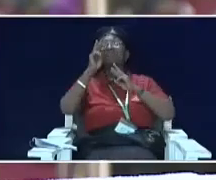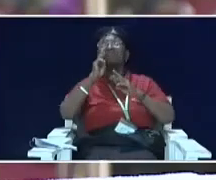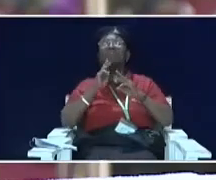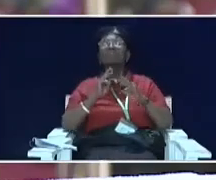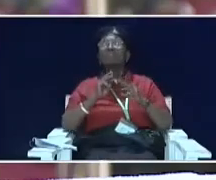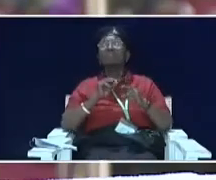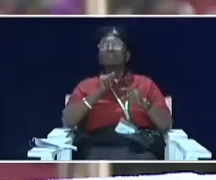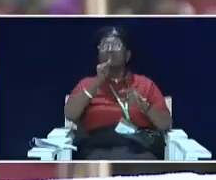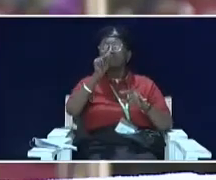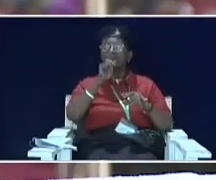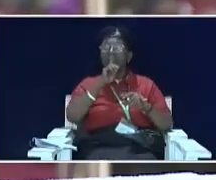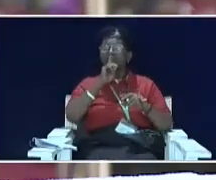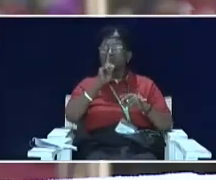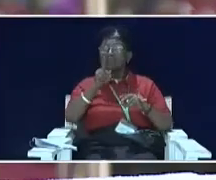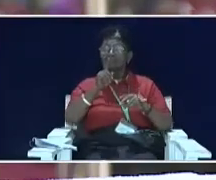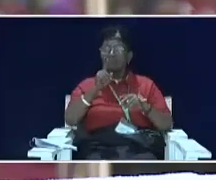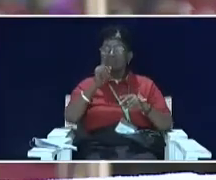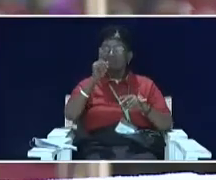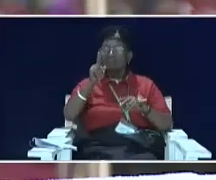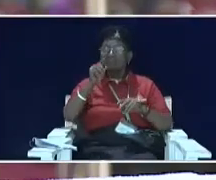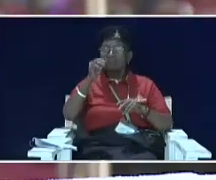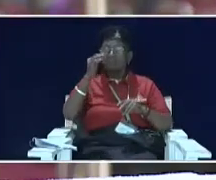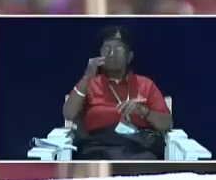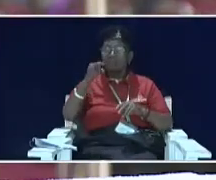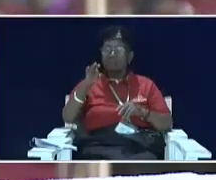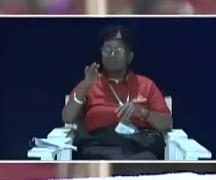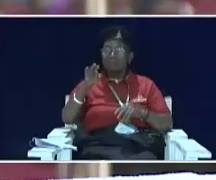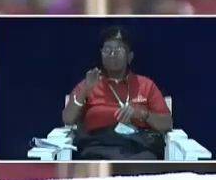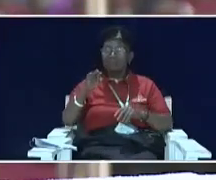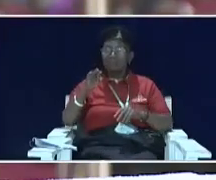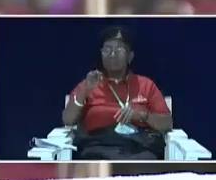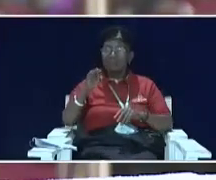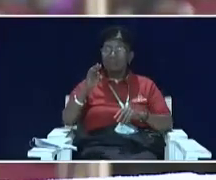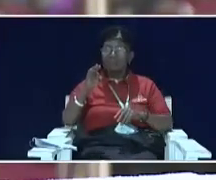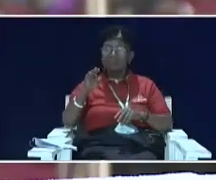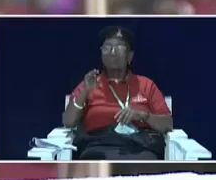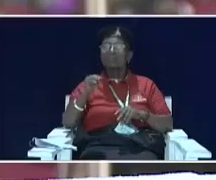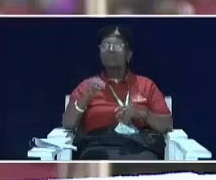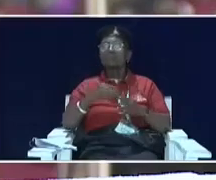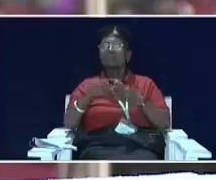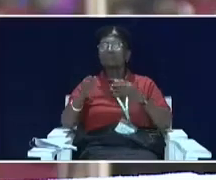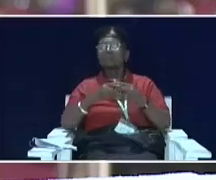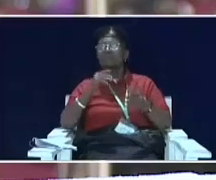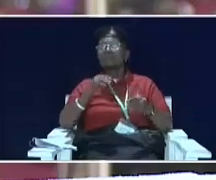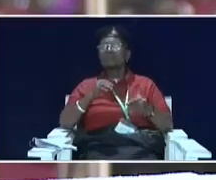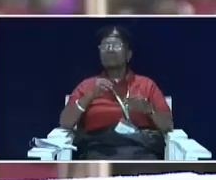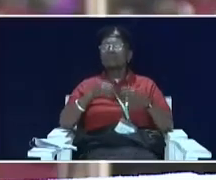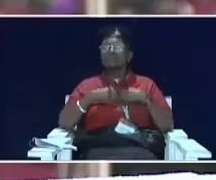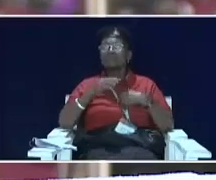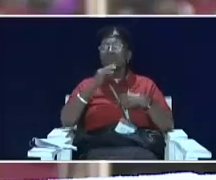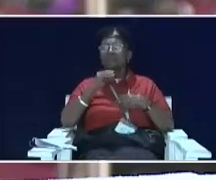And I'm sure one of such people I've been dealt with tonight.